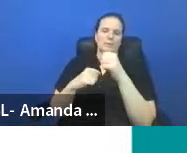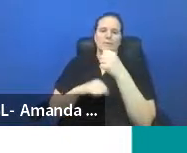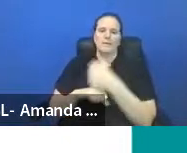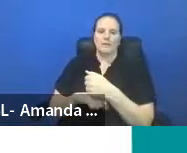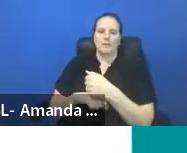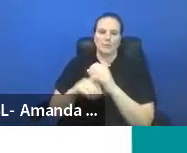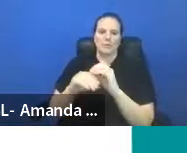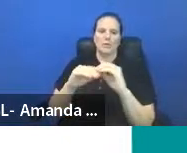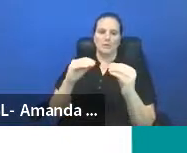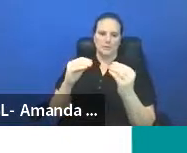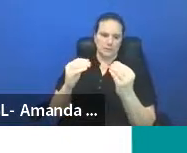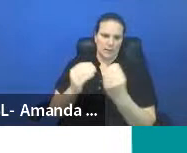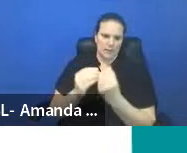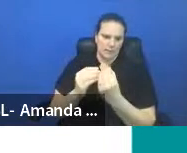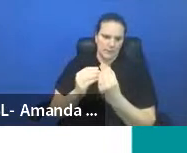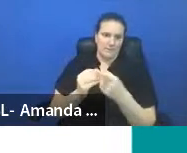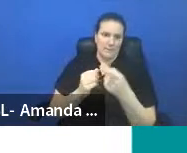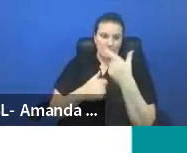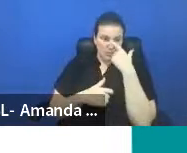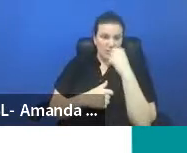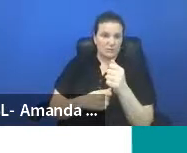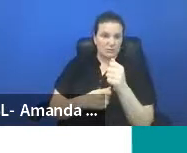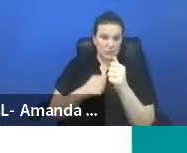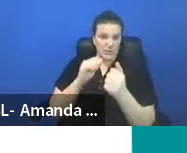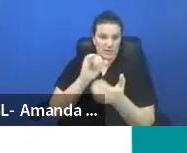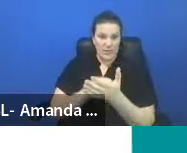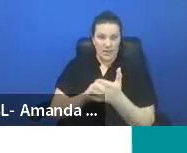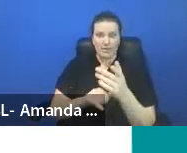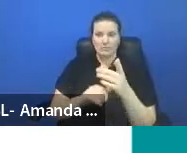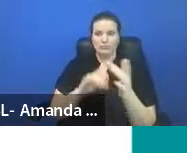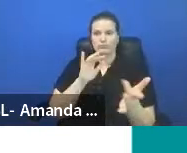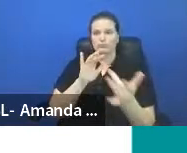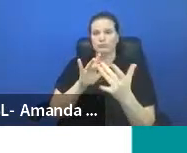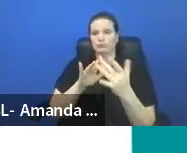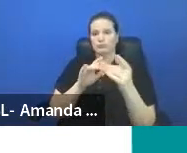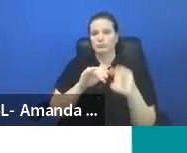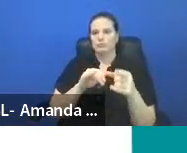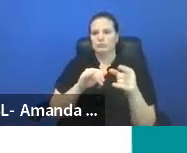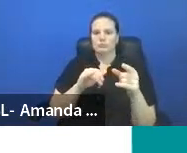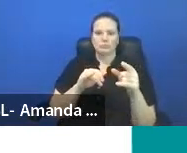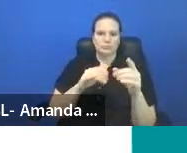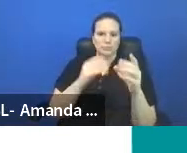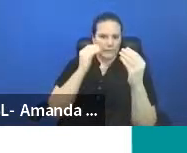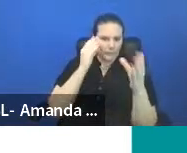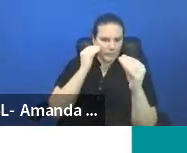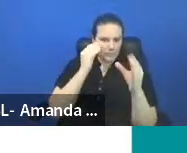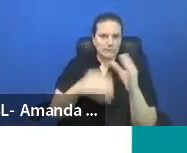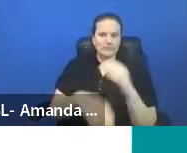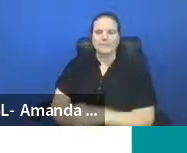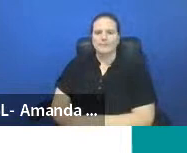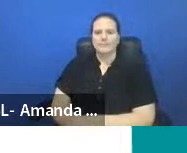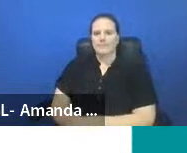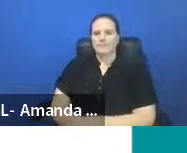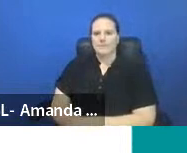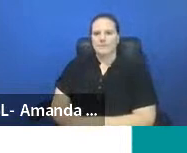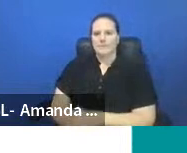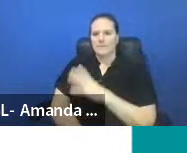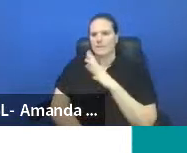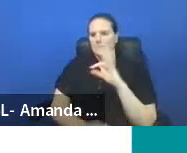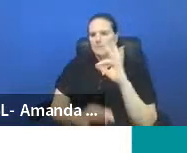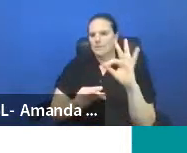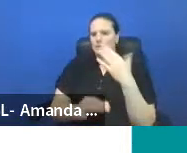seat. So we can, if you're interested, I can reach out to you. I know I've got your contact info. Perfect. Thank